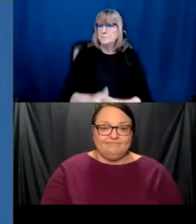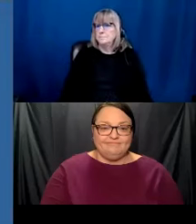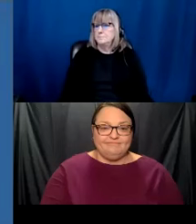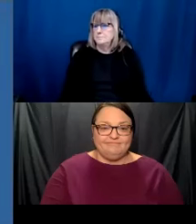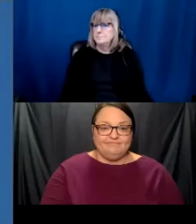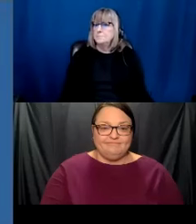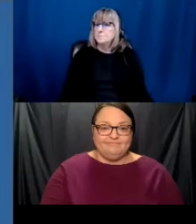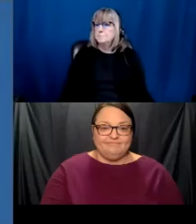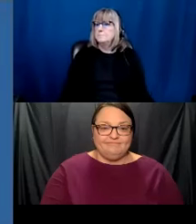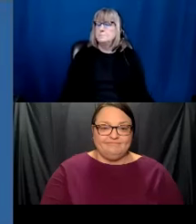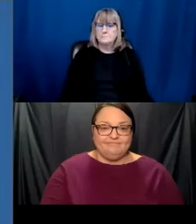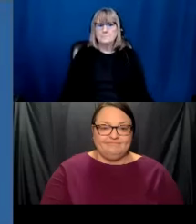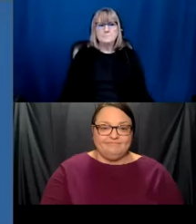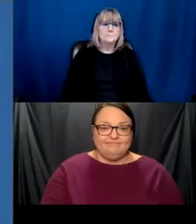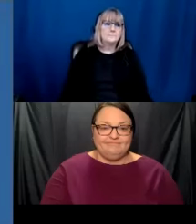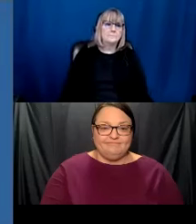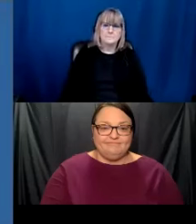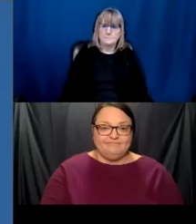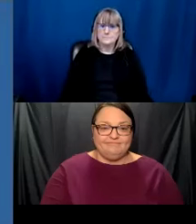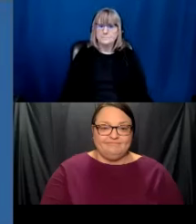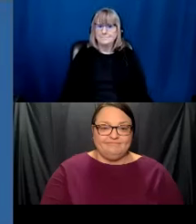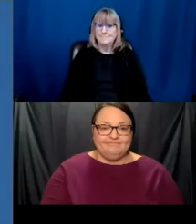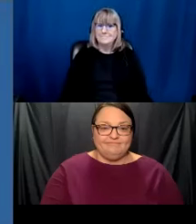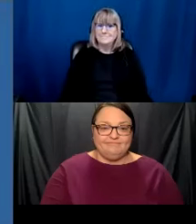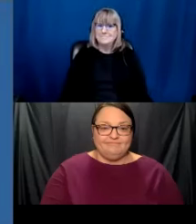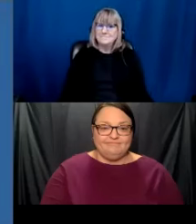va a ser enmienda sustancial.